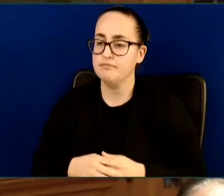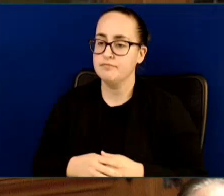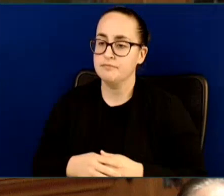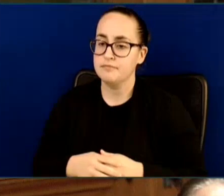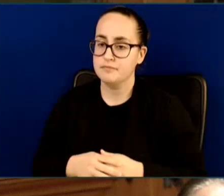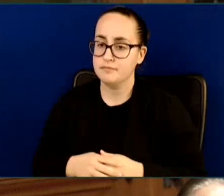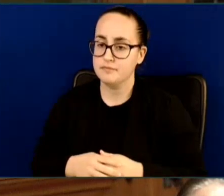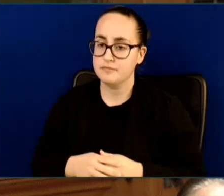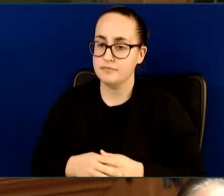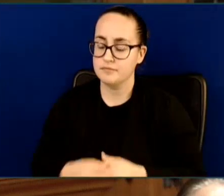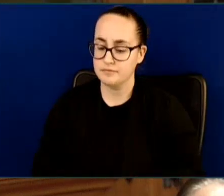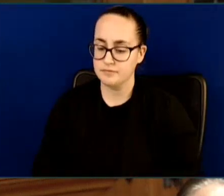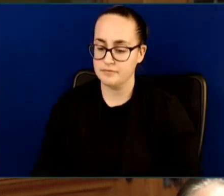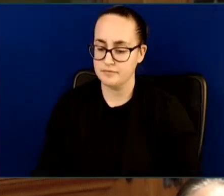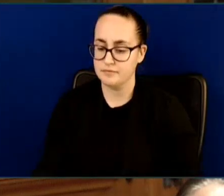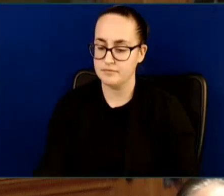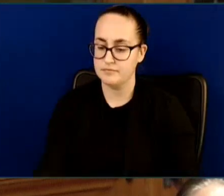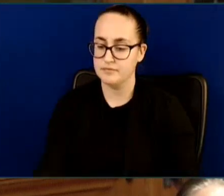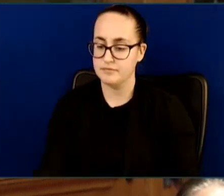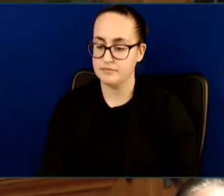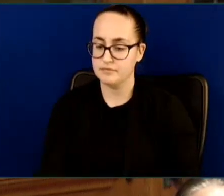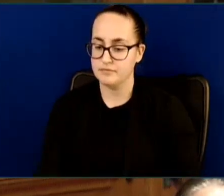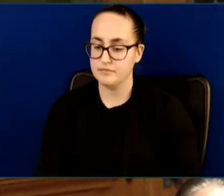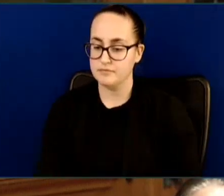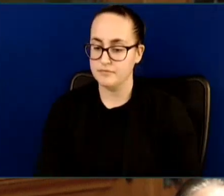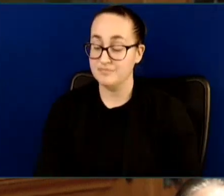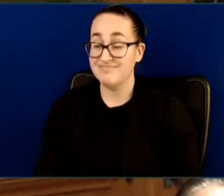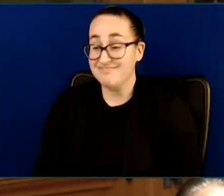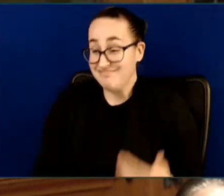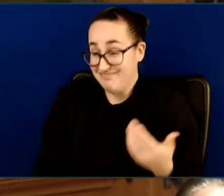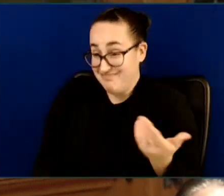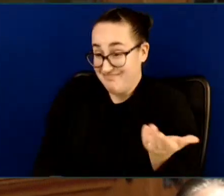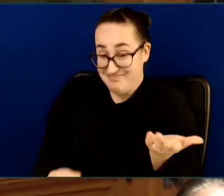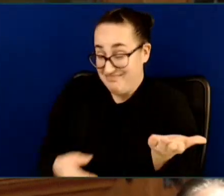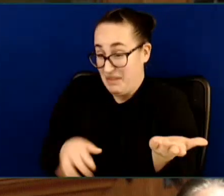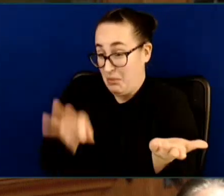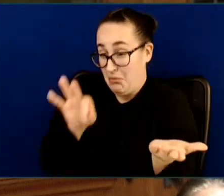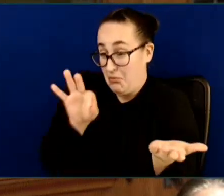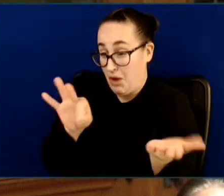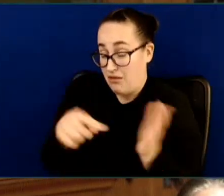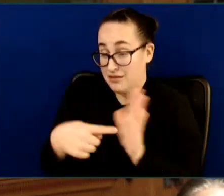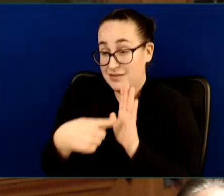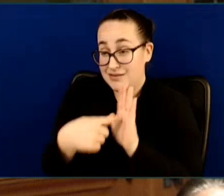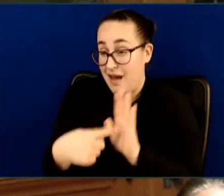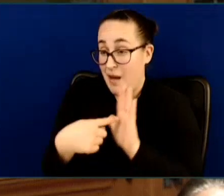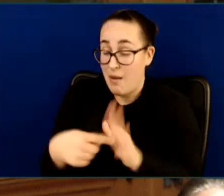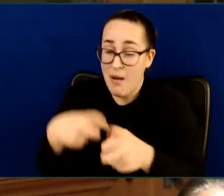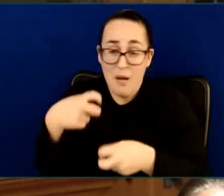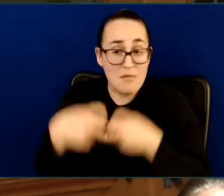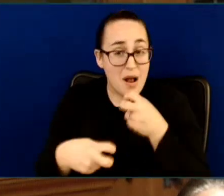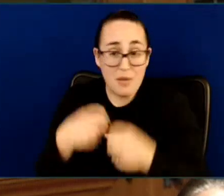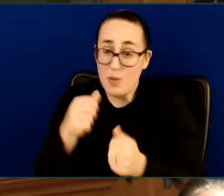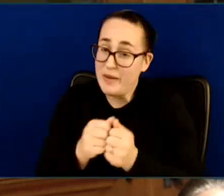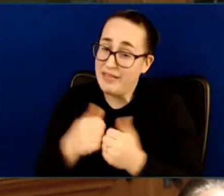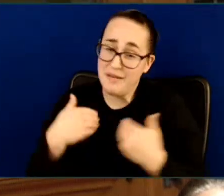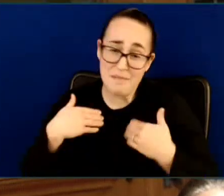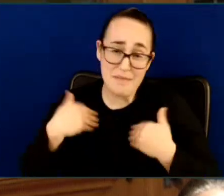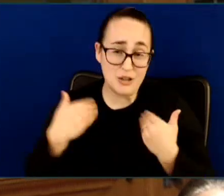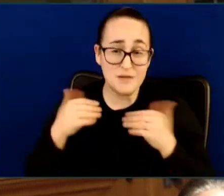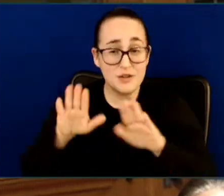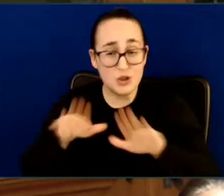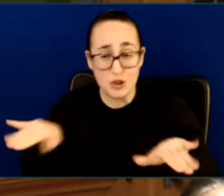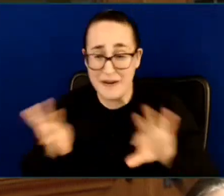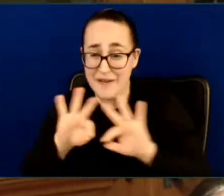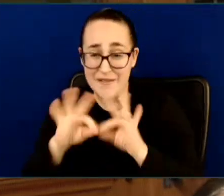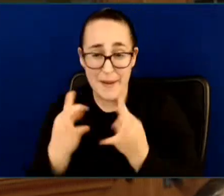This is the most perfect example of the problem that we have with Ministry of Children and Families. Something as simple as an